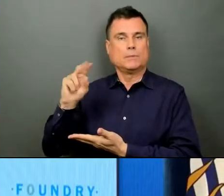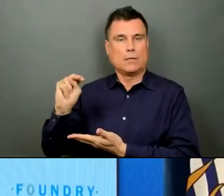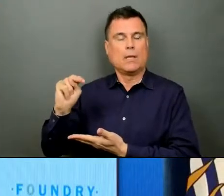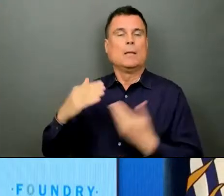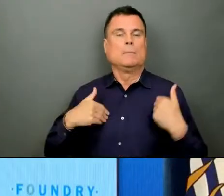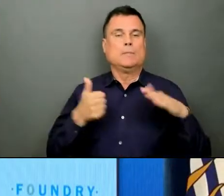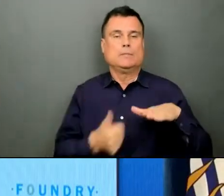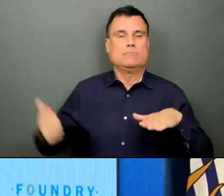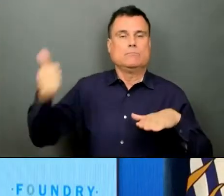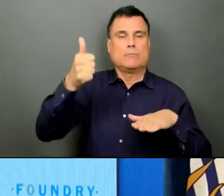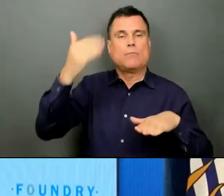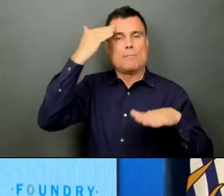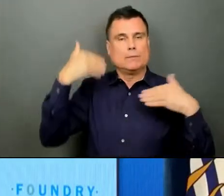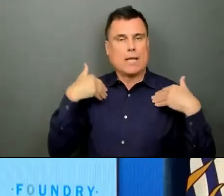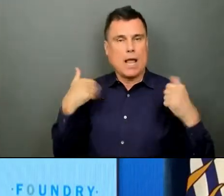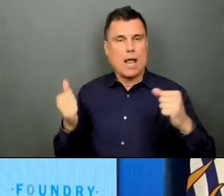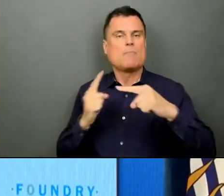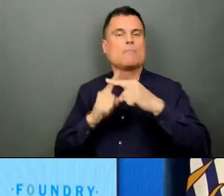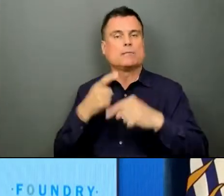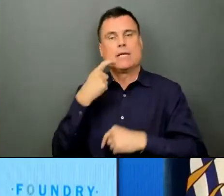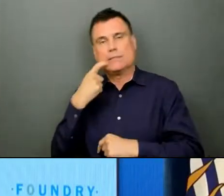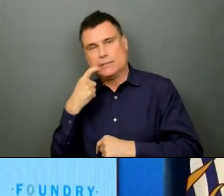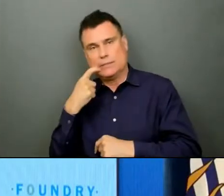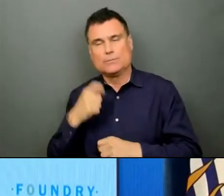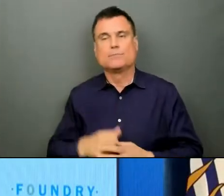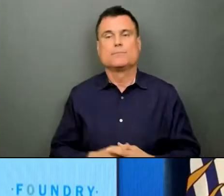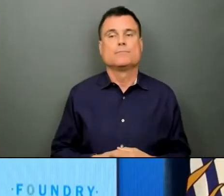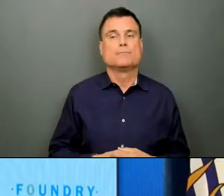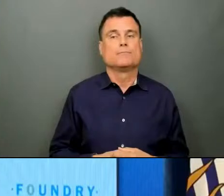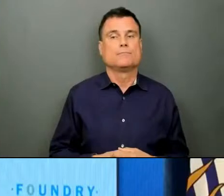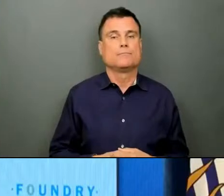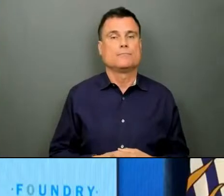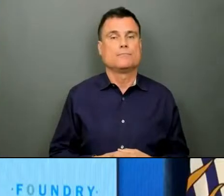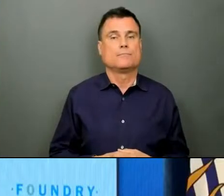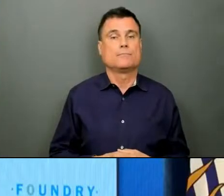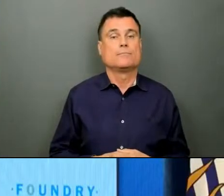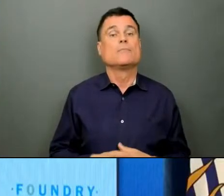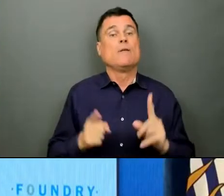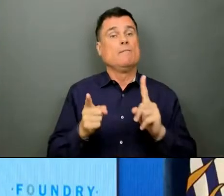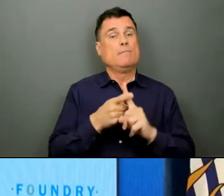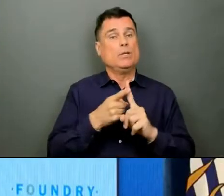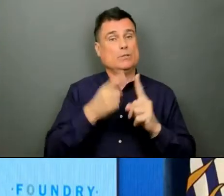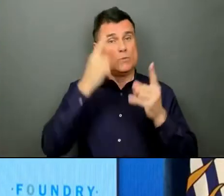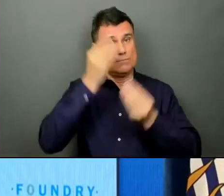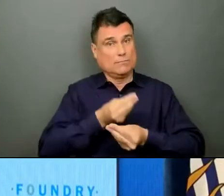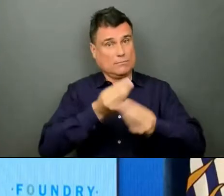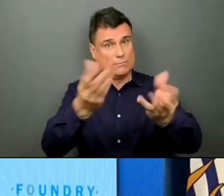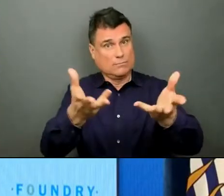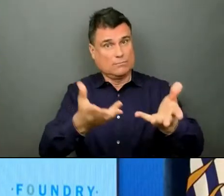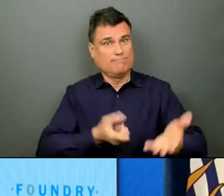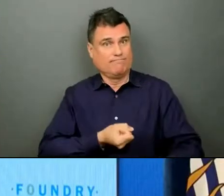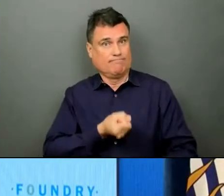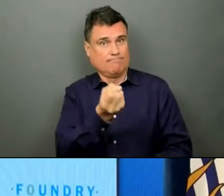to the tragic loss of the 12-year-old girl here in Victoria, Allie Thomas.